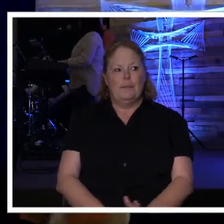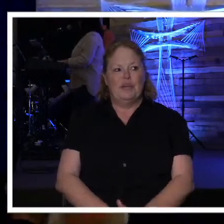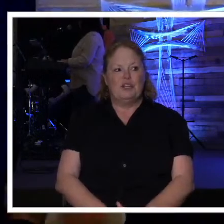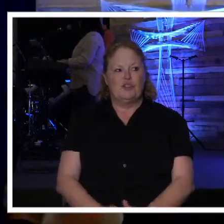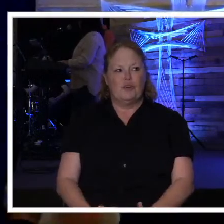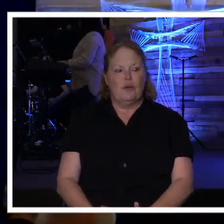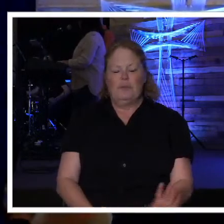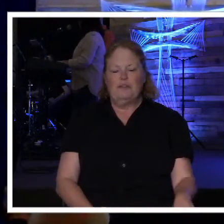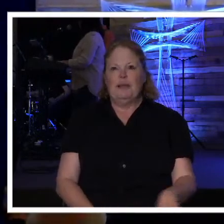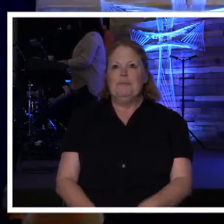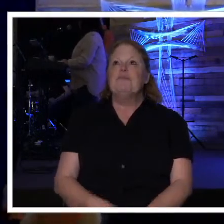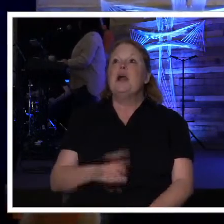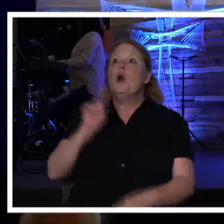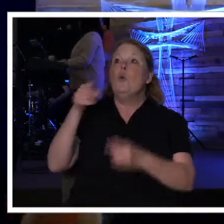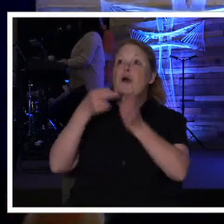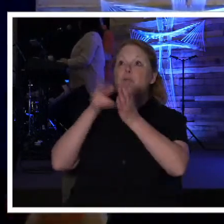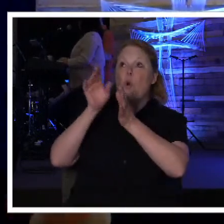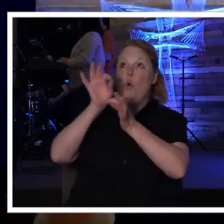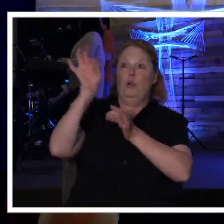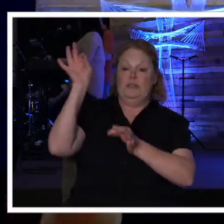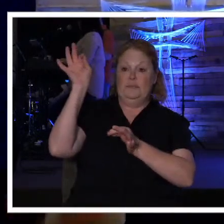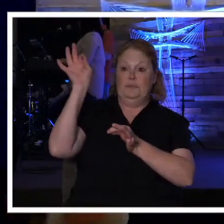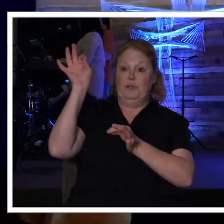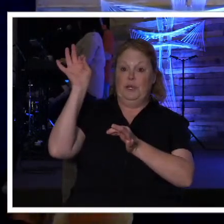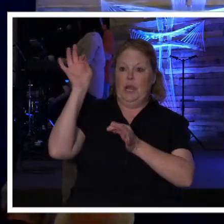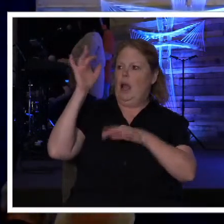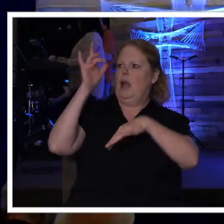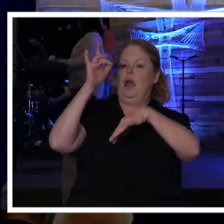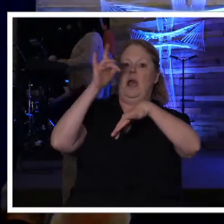When the Spirit of the Lord has a word for a church,